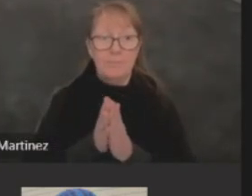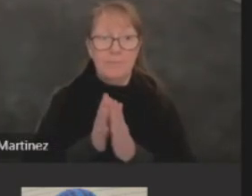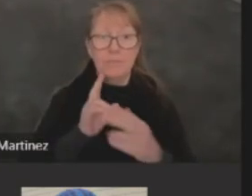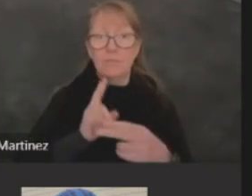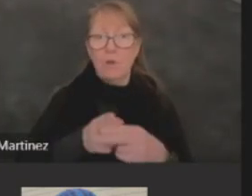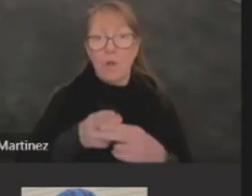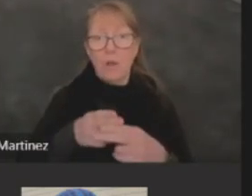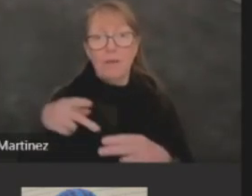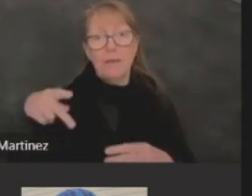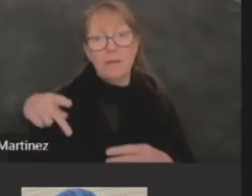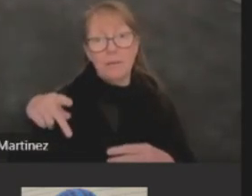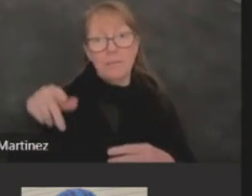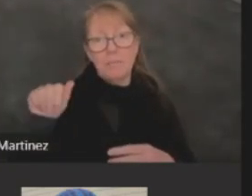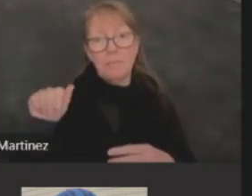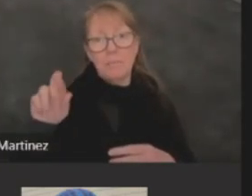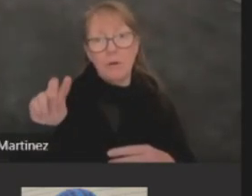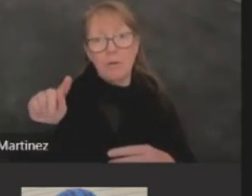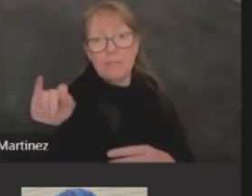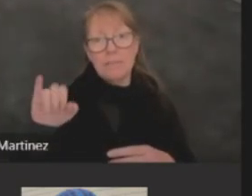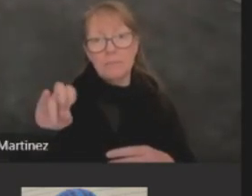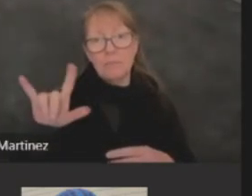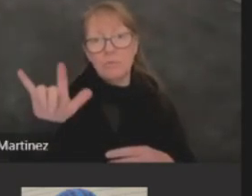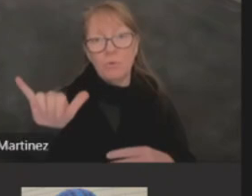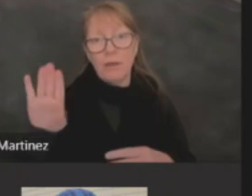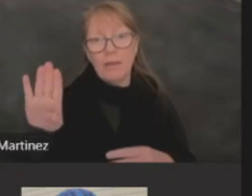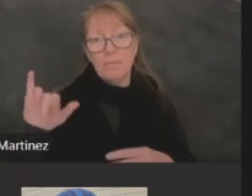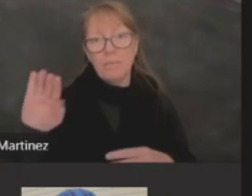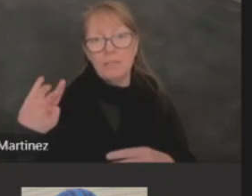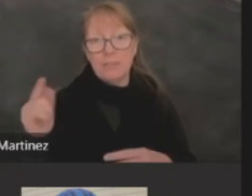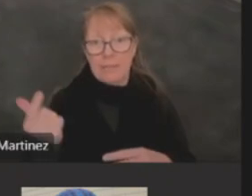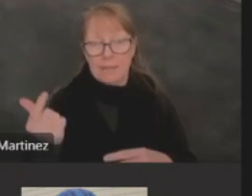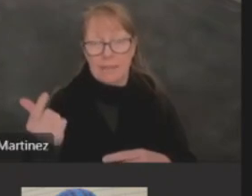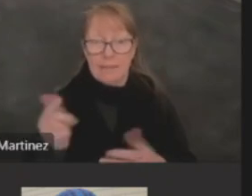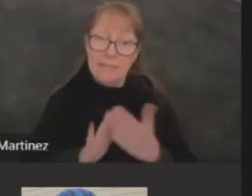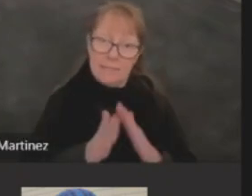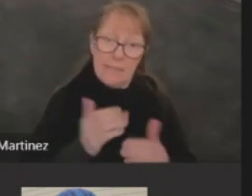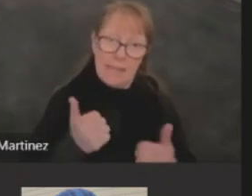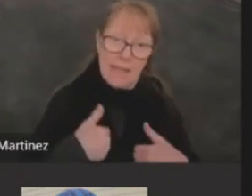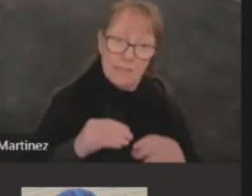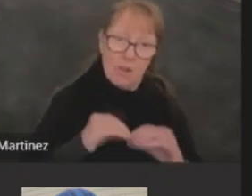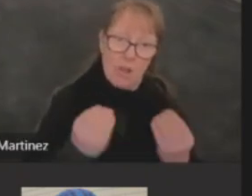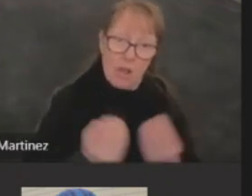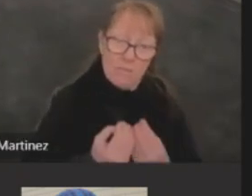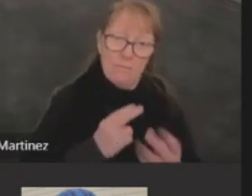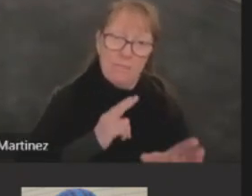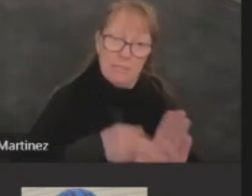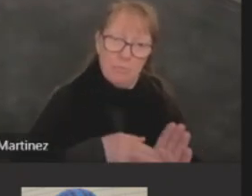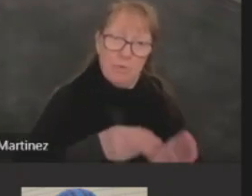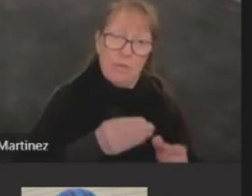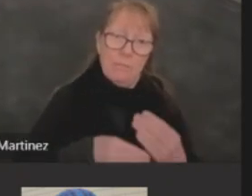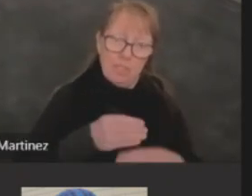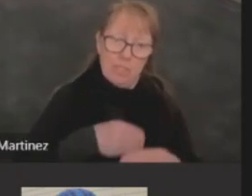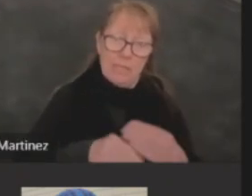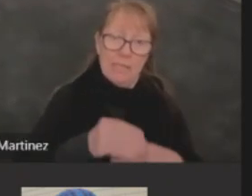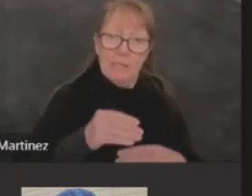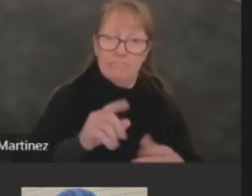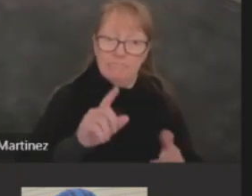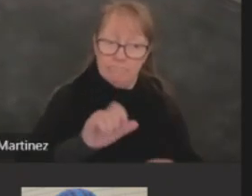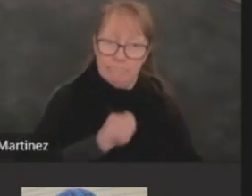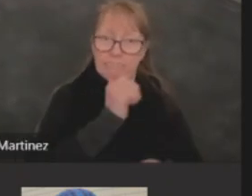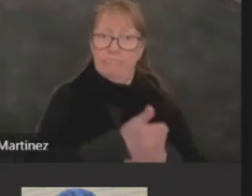budgeting. And the city has an Office of Participatory Budgeting, which was launched in 2021 to give residents from